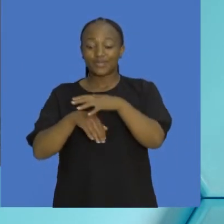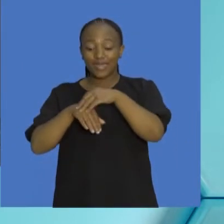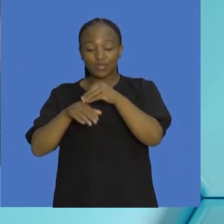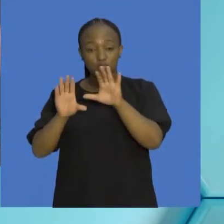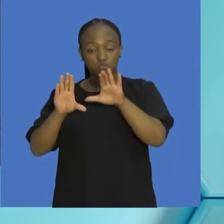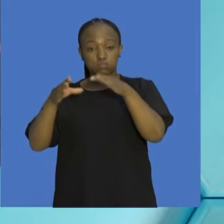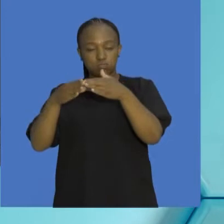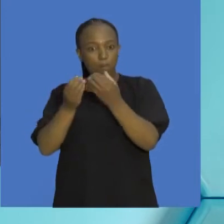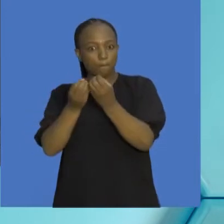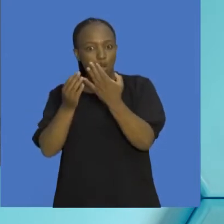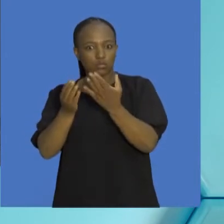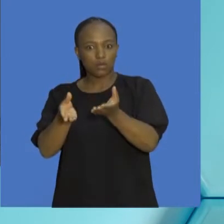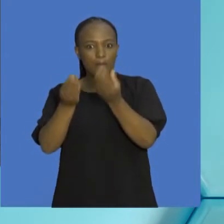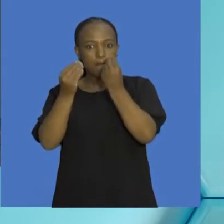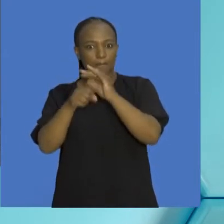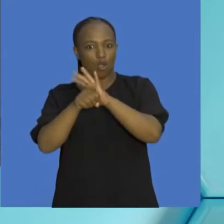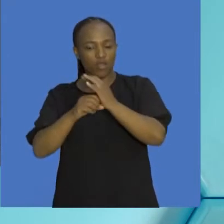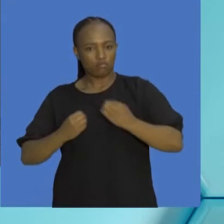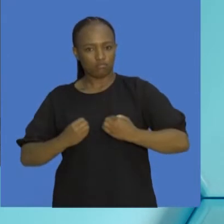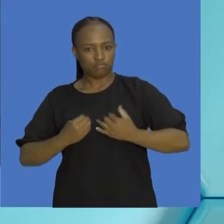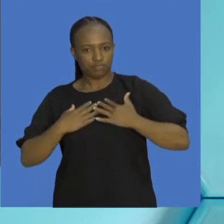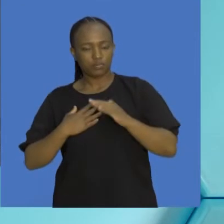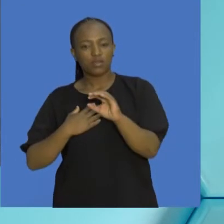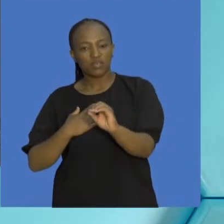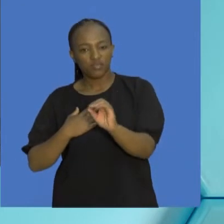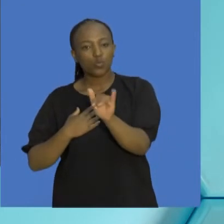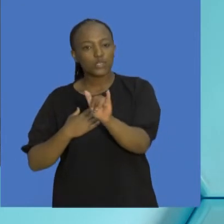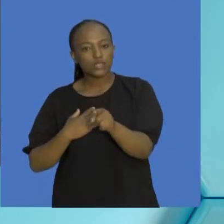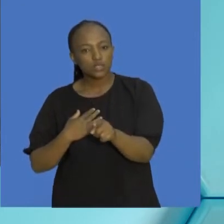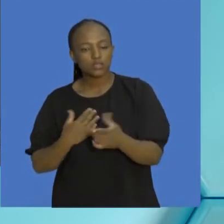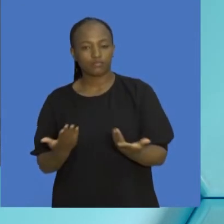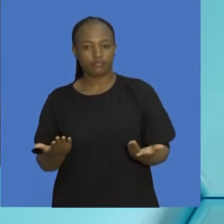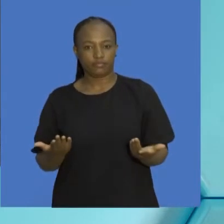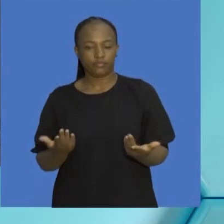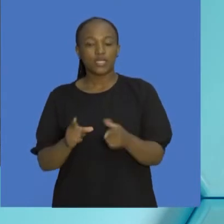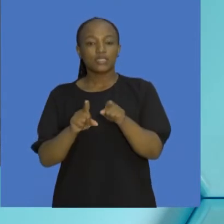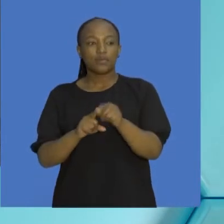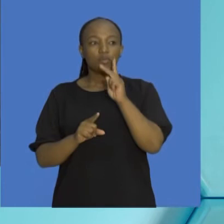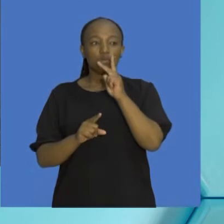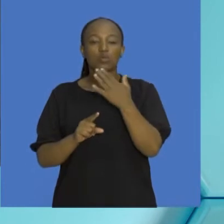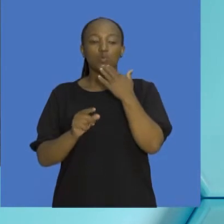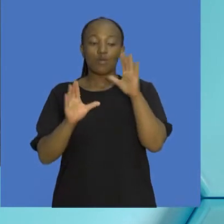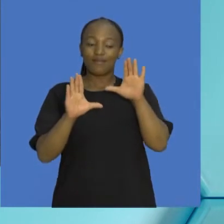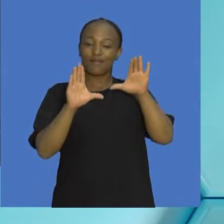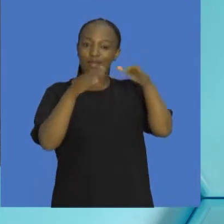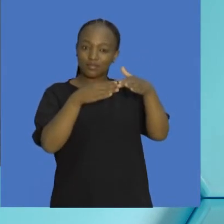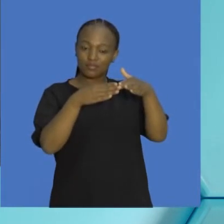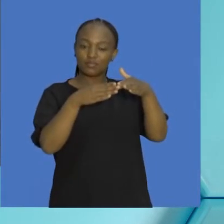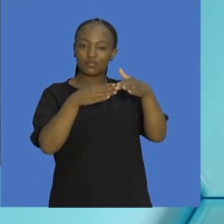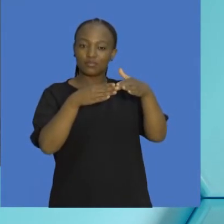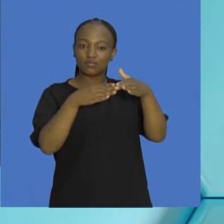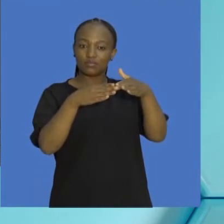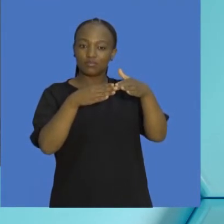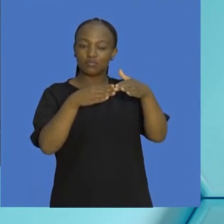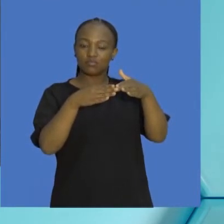which is the age class with the most positive cases? Go think about it. And I want you to go back also look at which